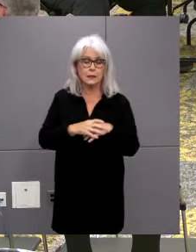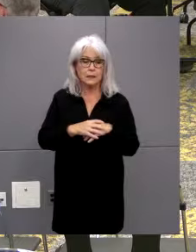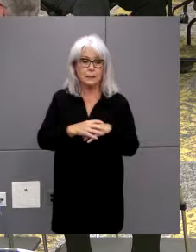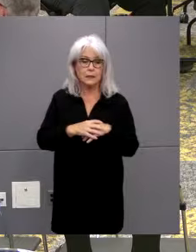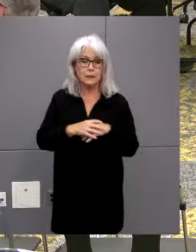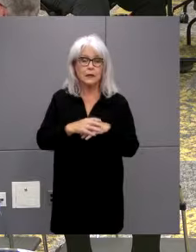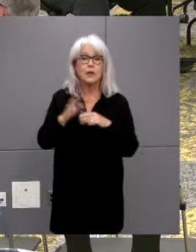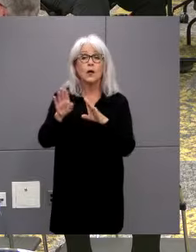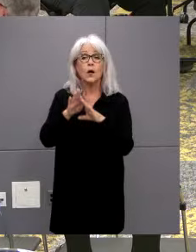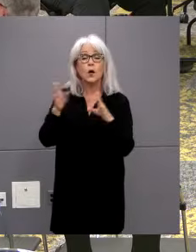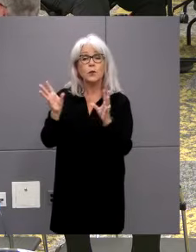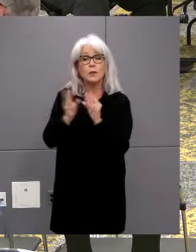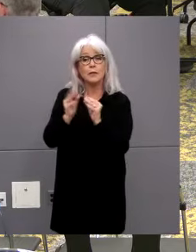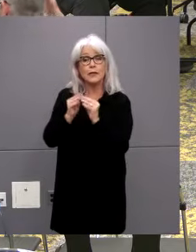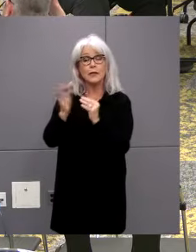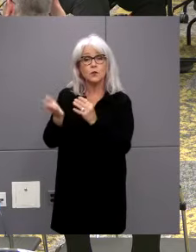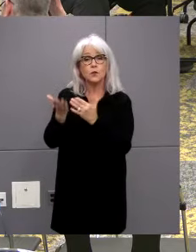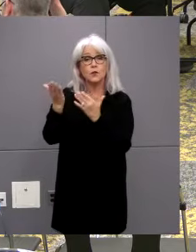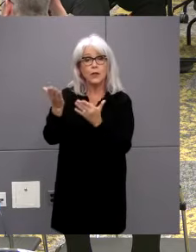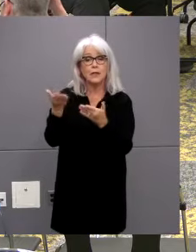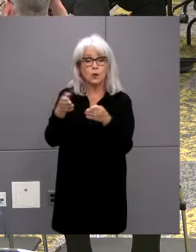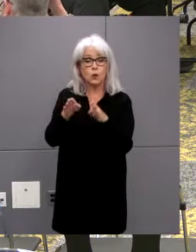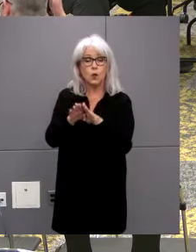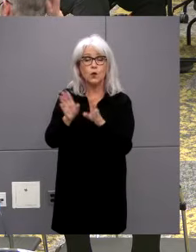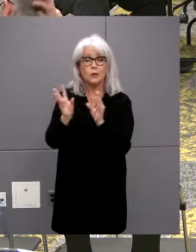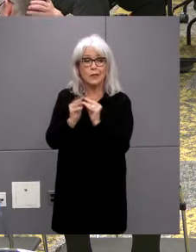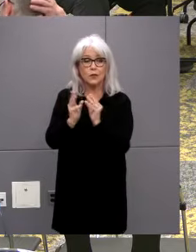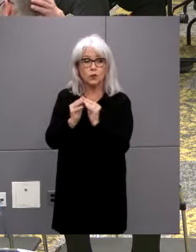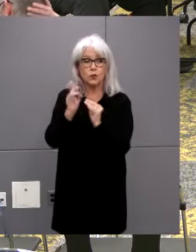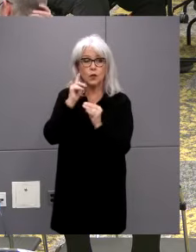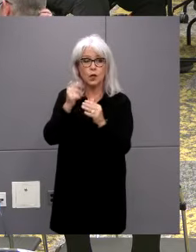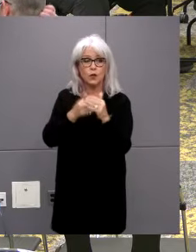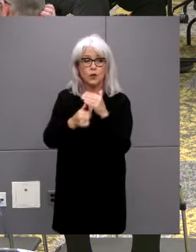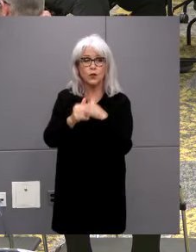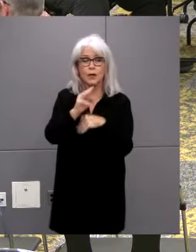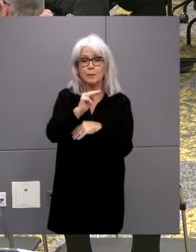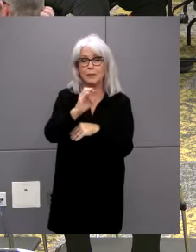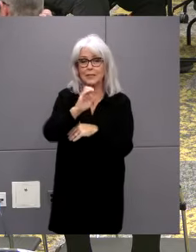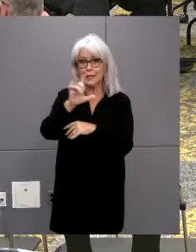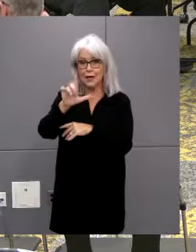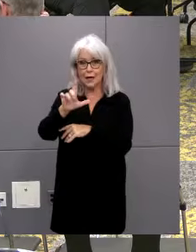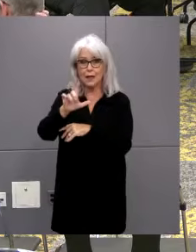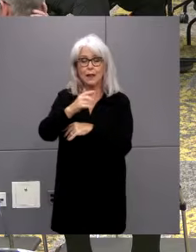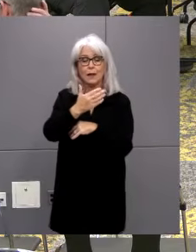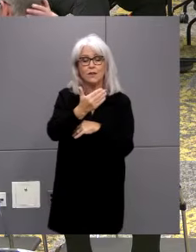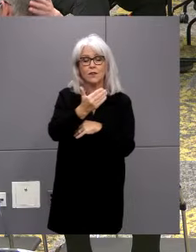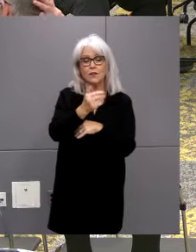Open Meetings Act provides a closed session under MCL